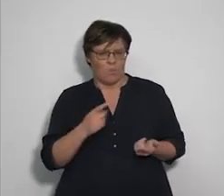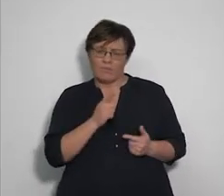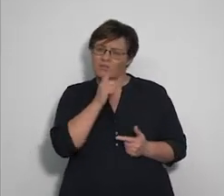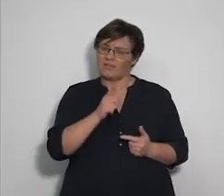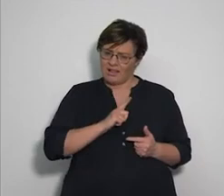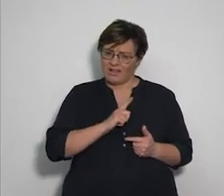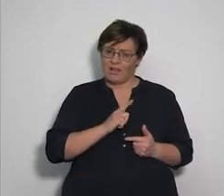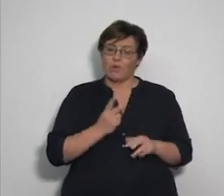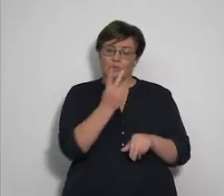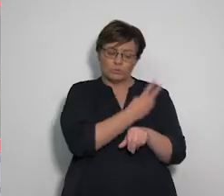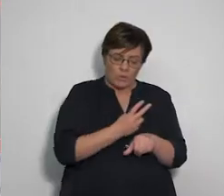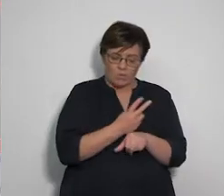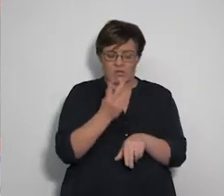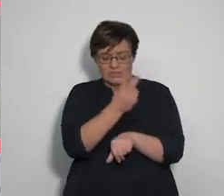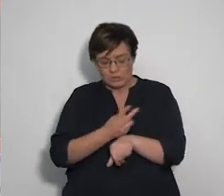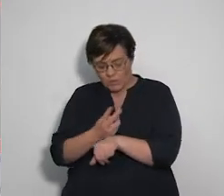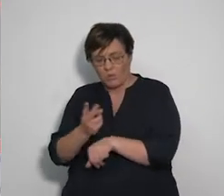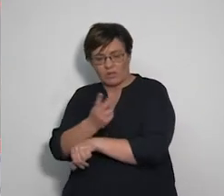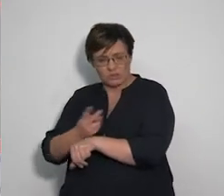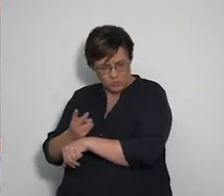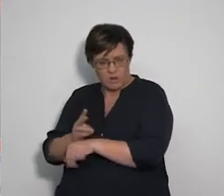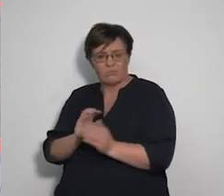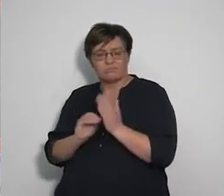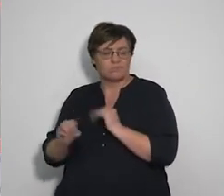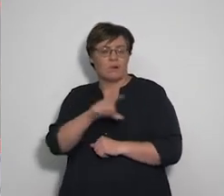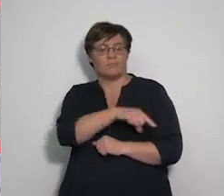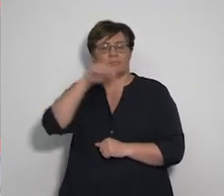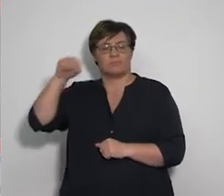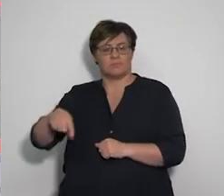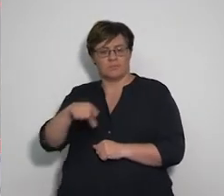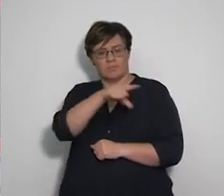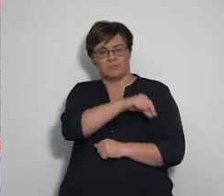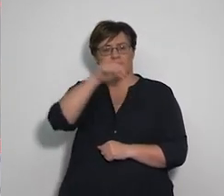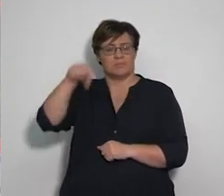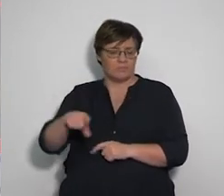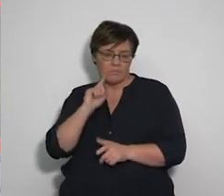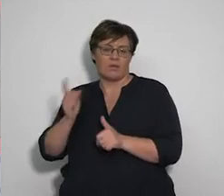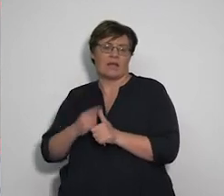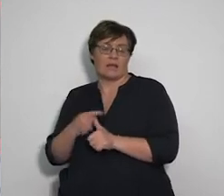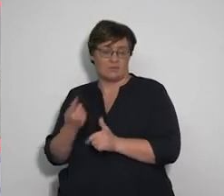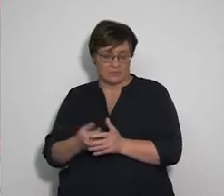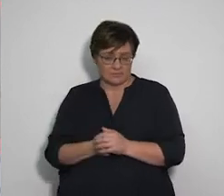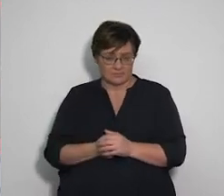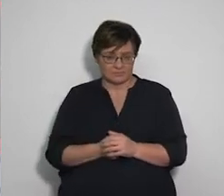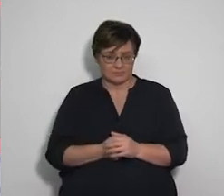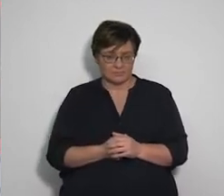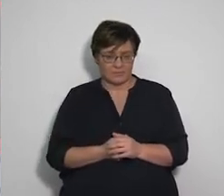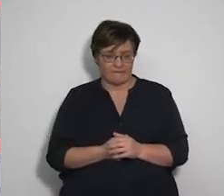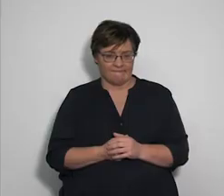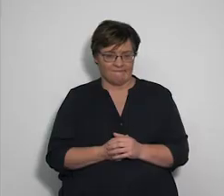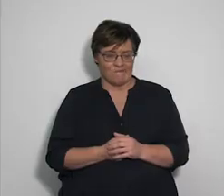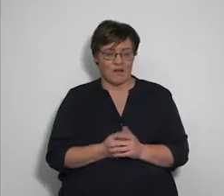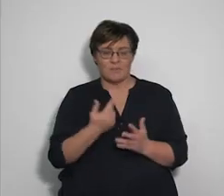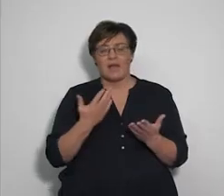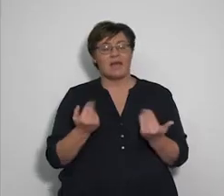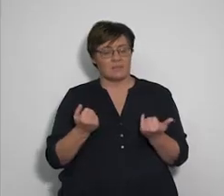expect because we were told that every 2 hours a sample is taken from the population. So